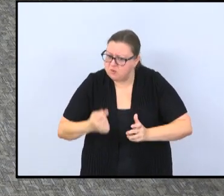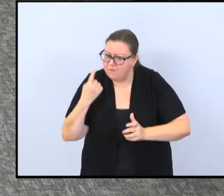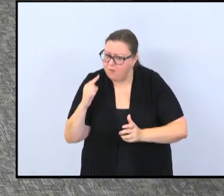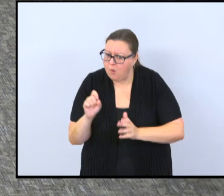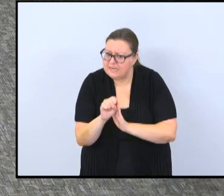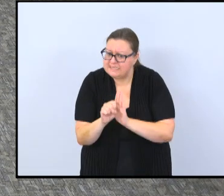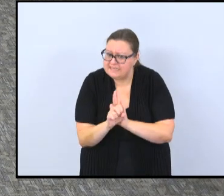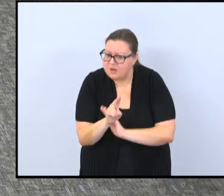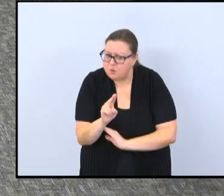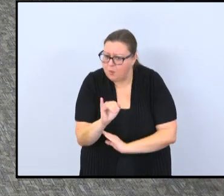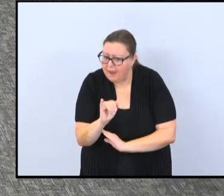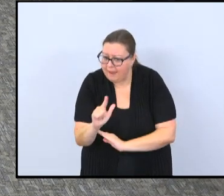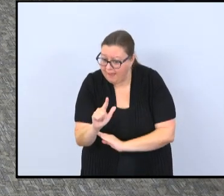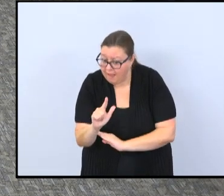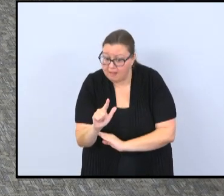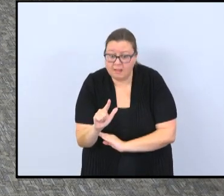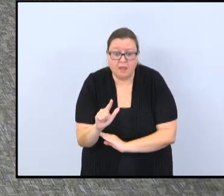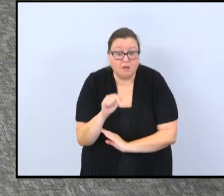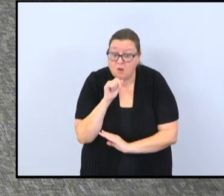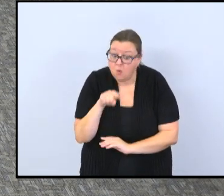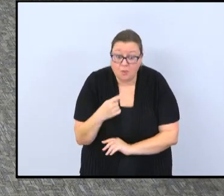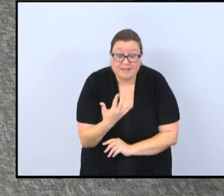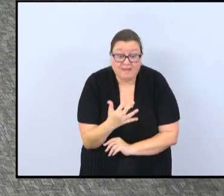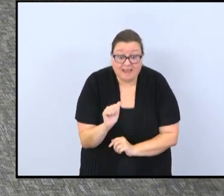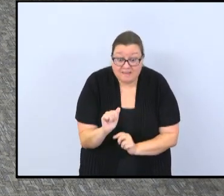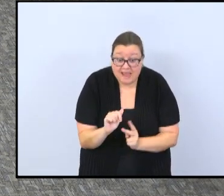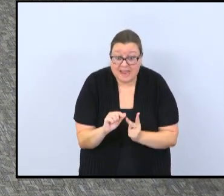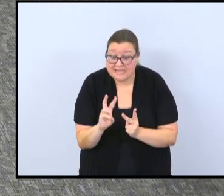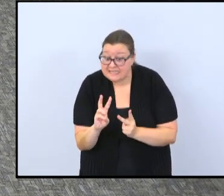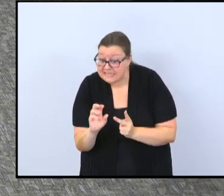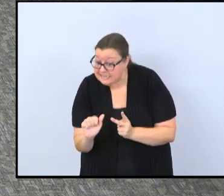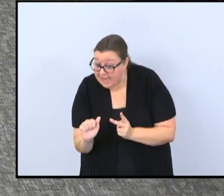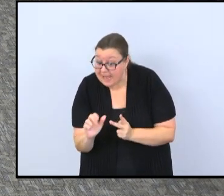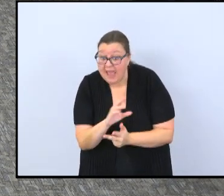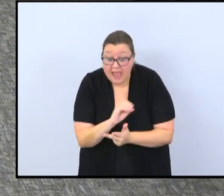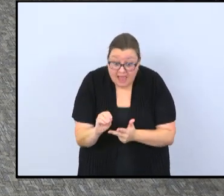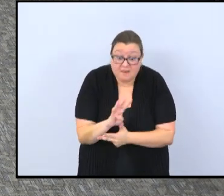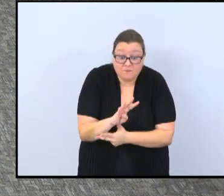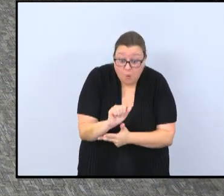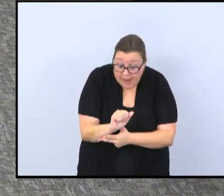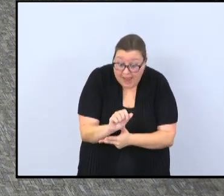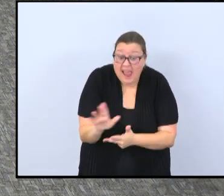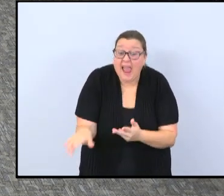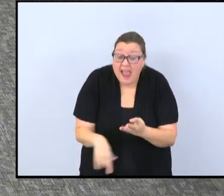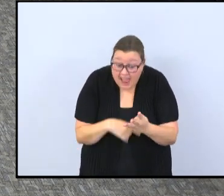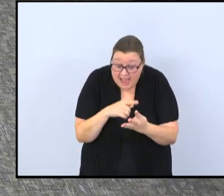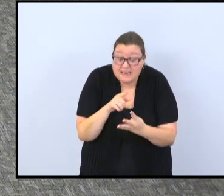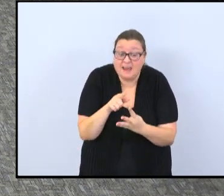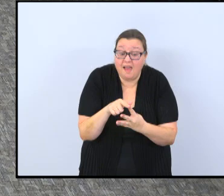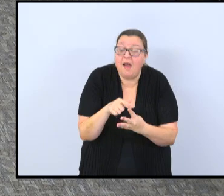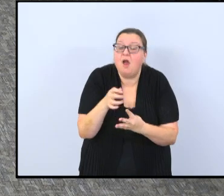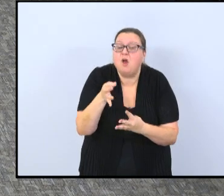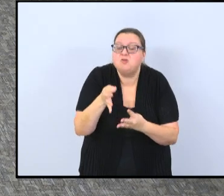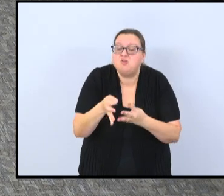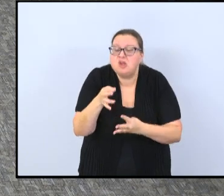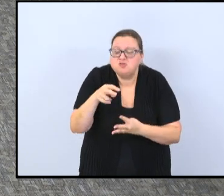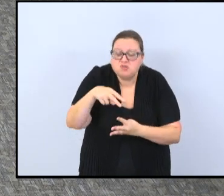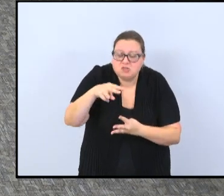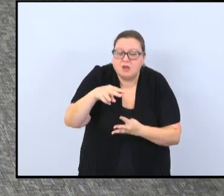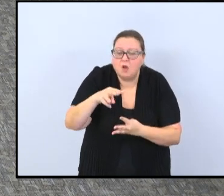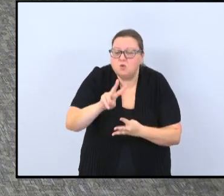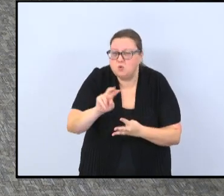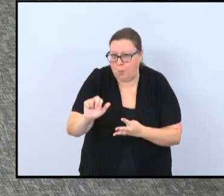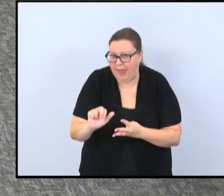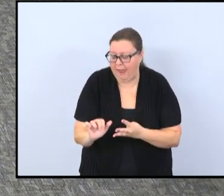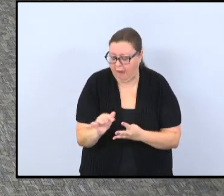this year, not just in 5A, not just in 6A, but also 4A, and you're judging 2A, right? So it never stops. That's what you